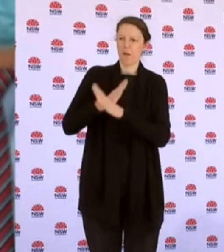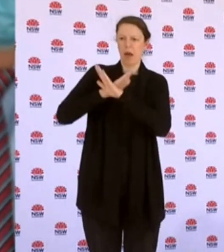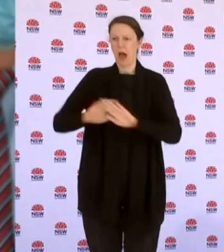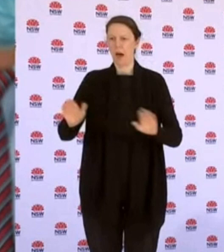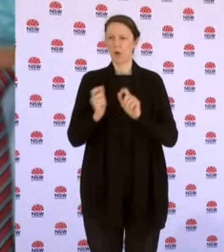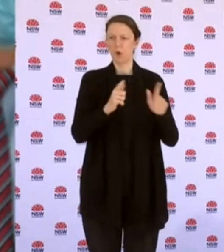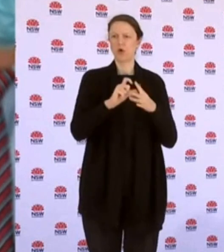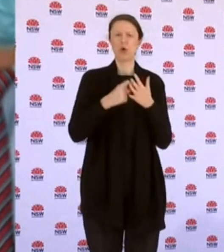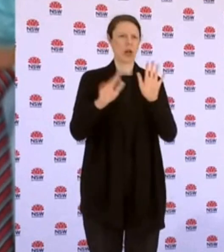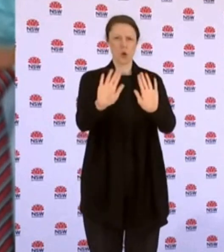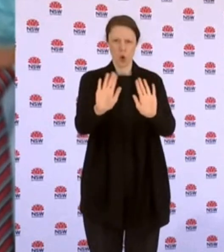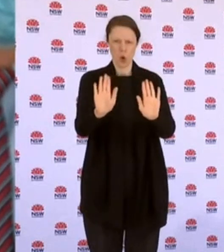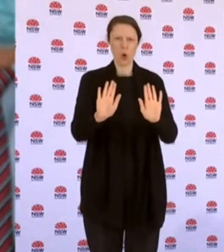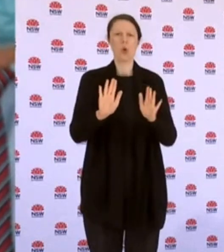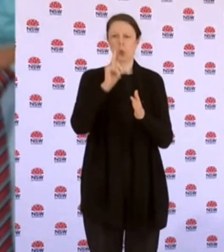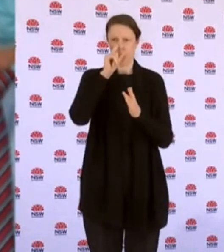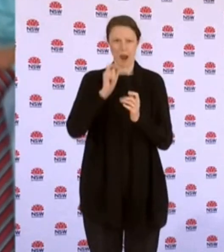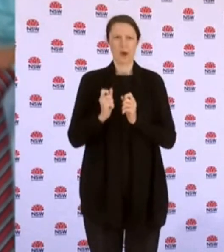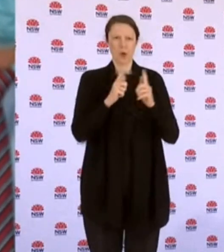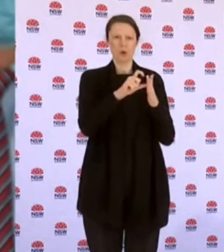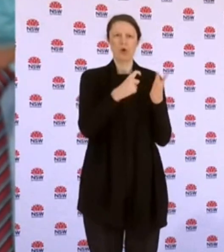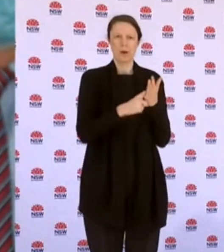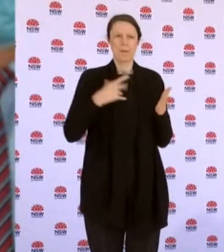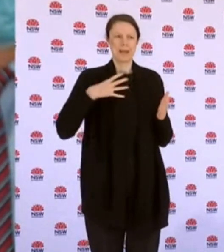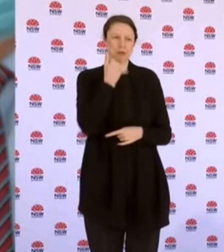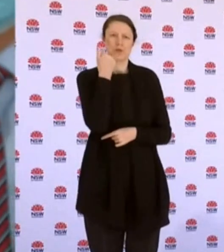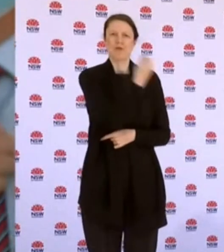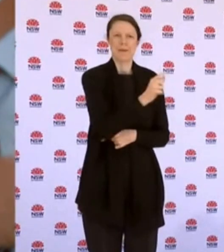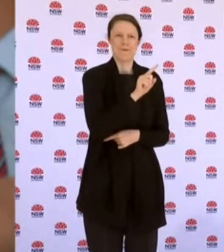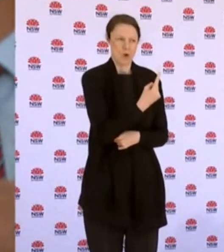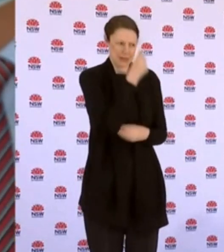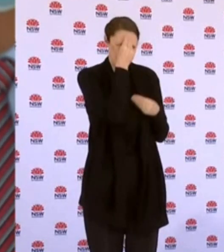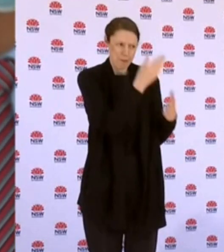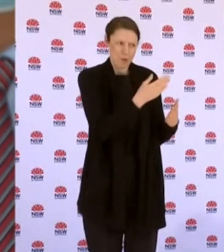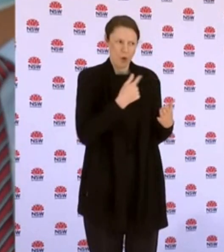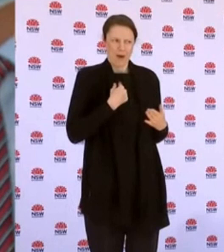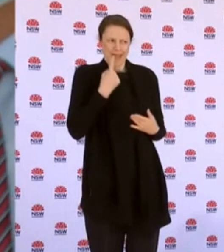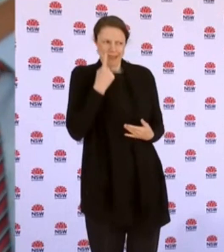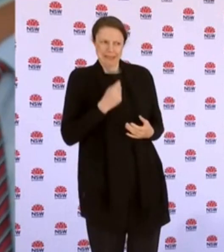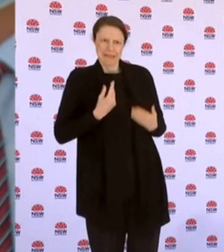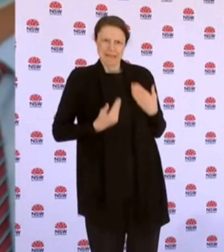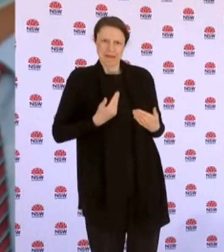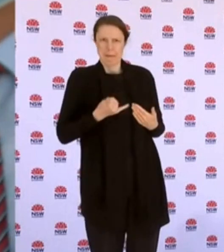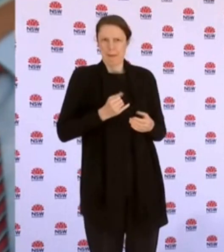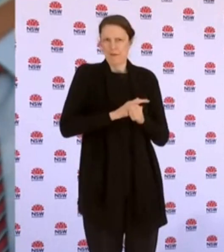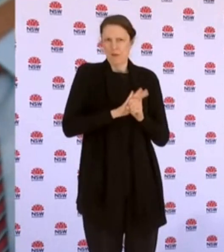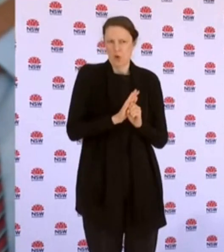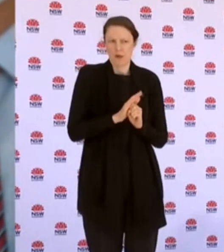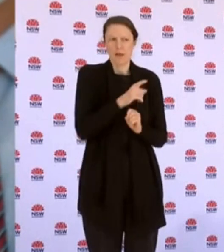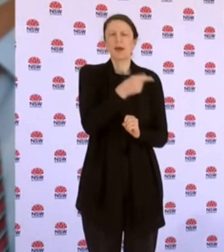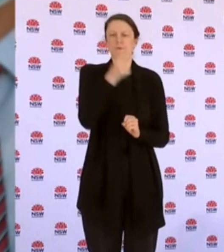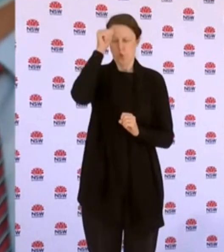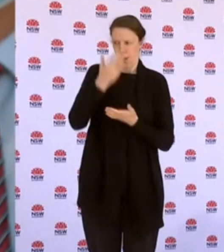care. The areas of concern, and I really need to make sure that the community is aware that the threat